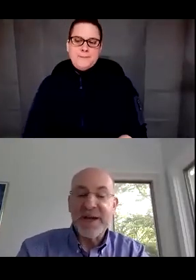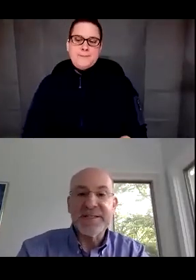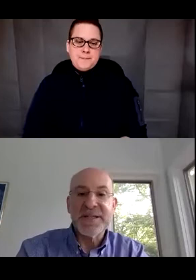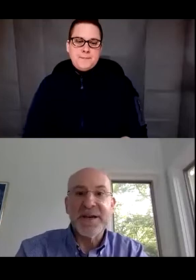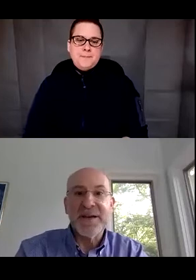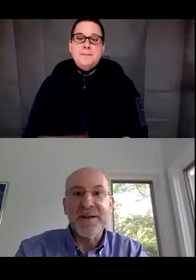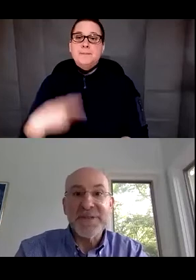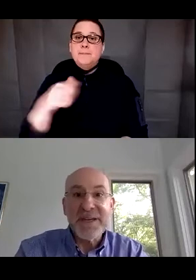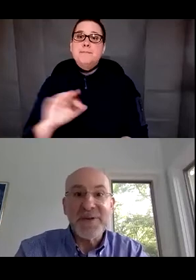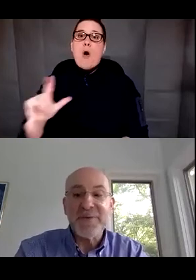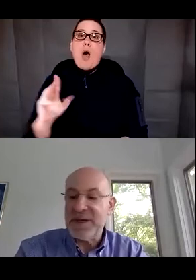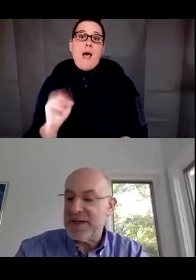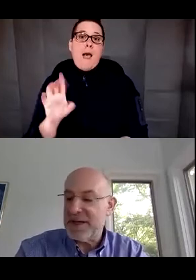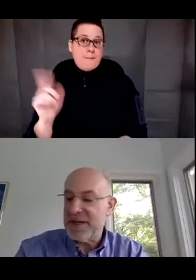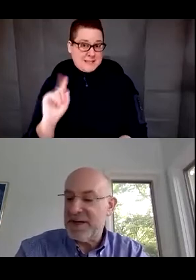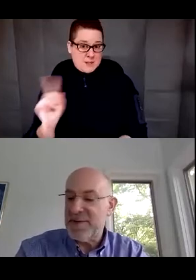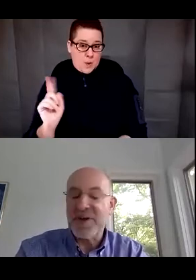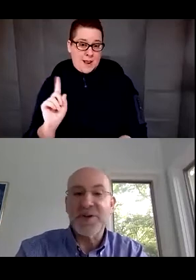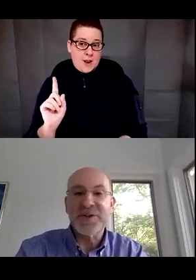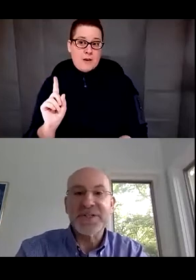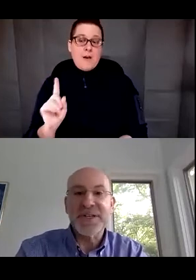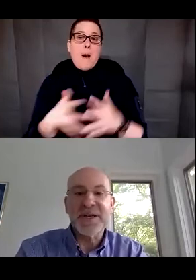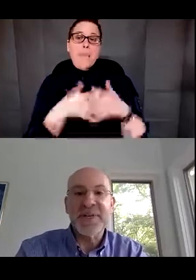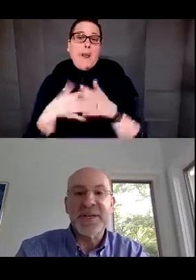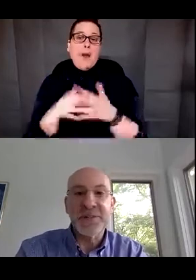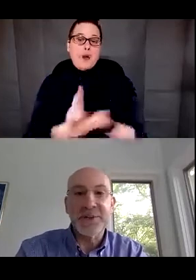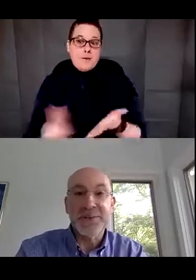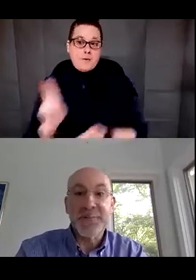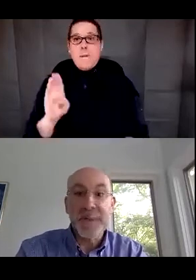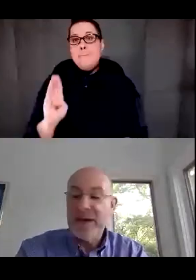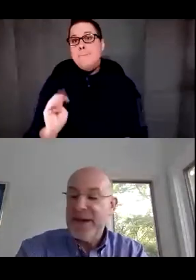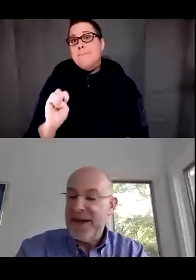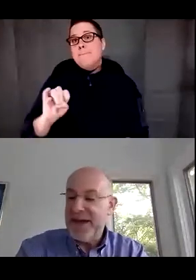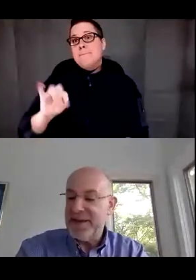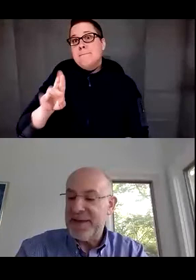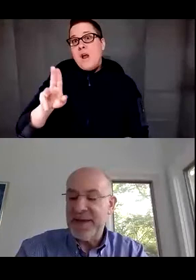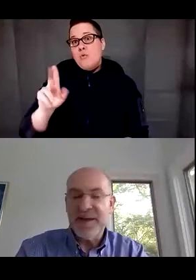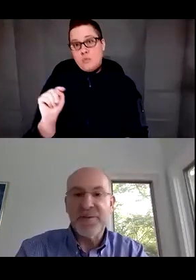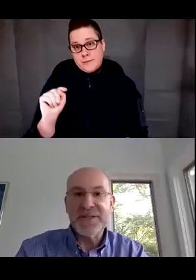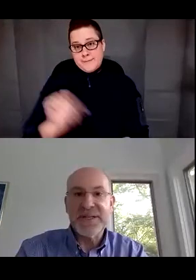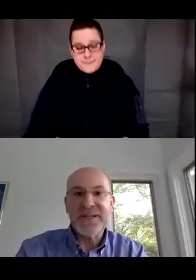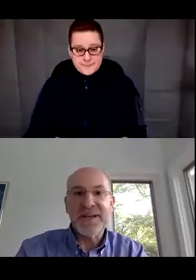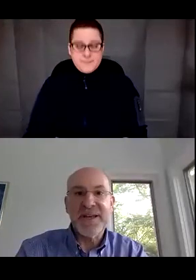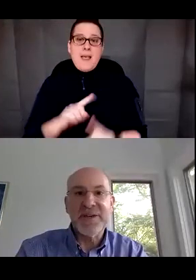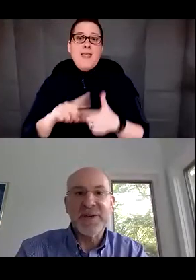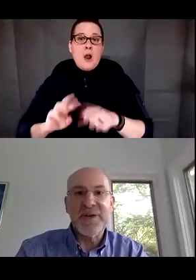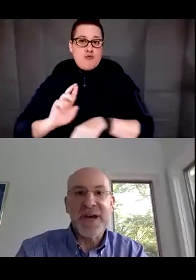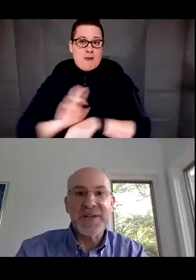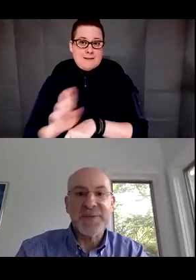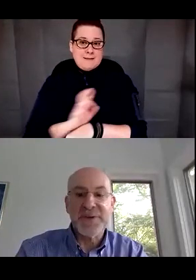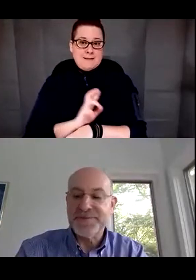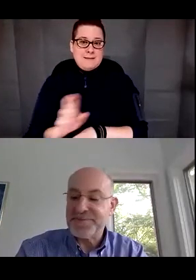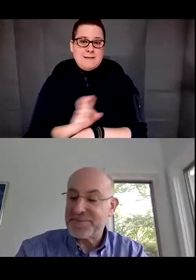Paul got his MD from the American University in Beirut, and then did a residency at Yale New